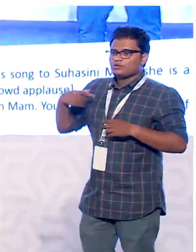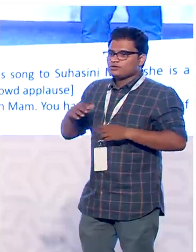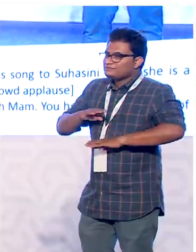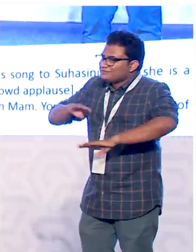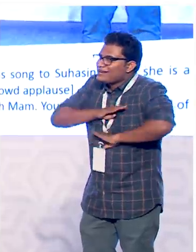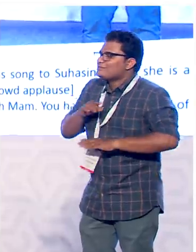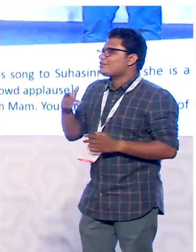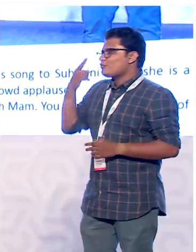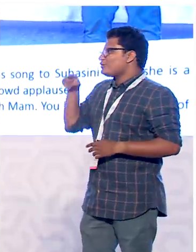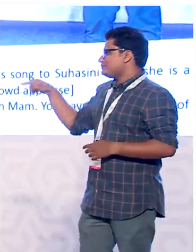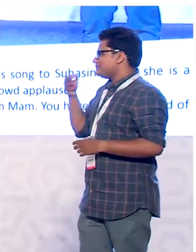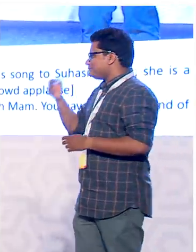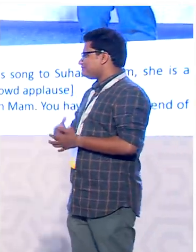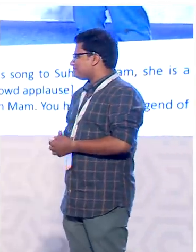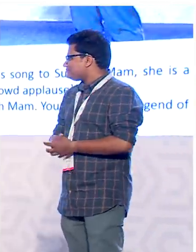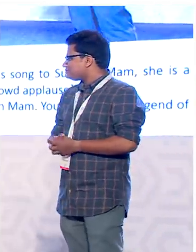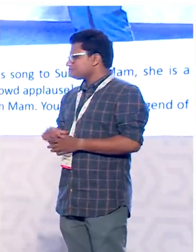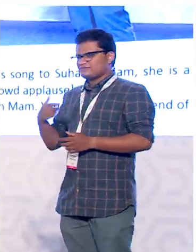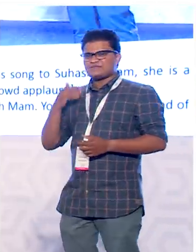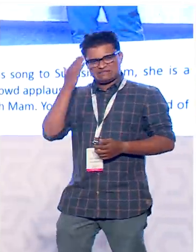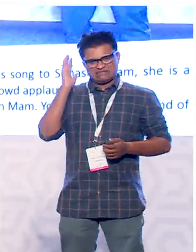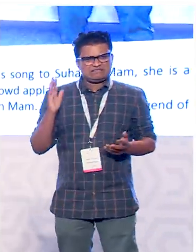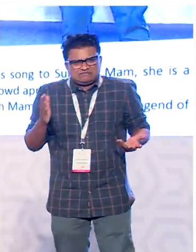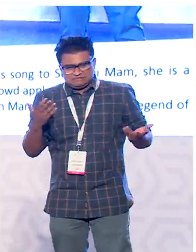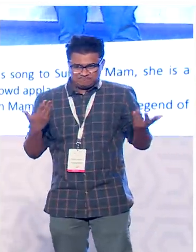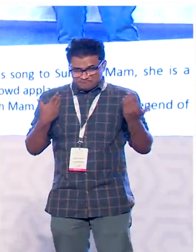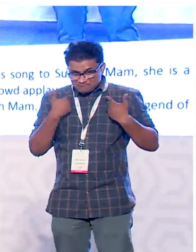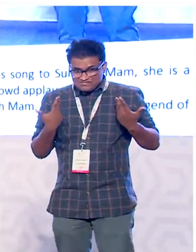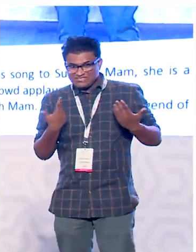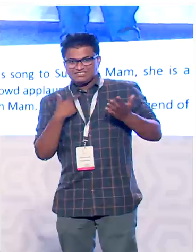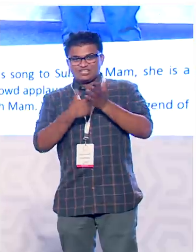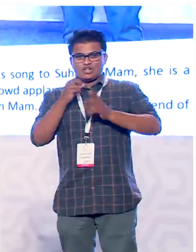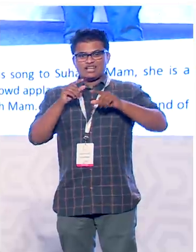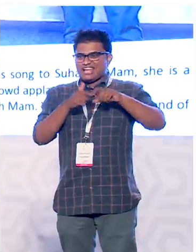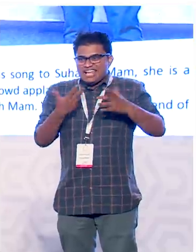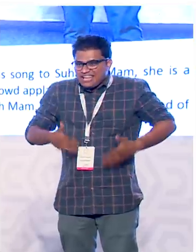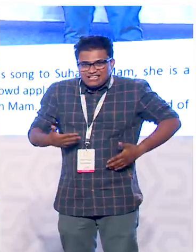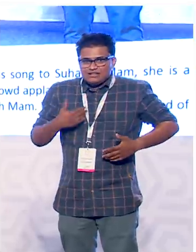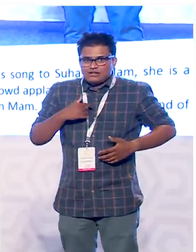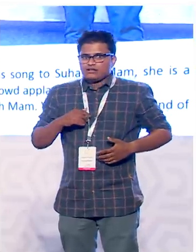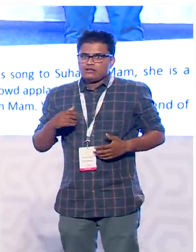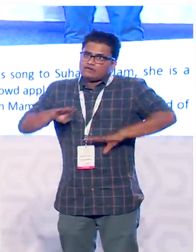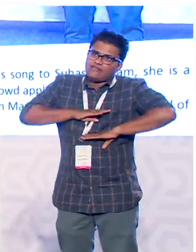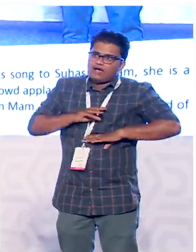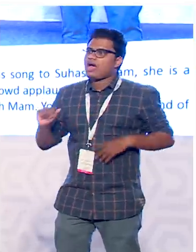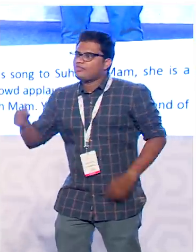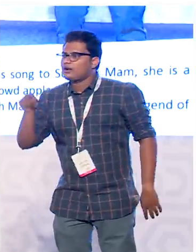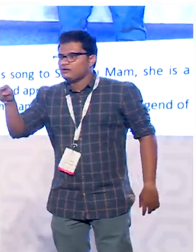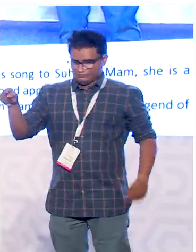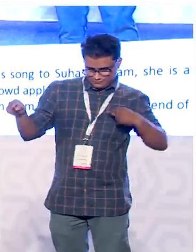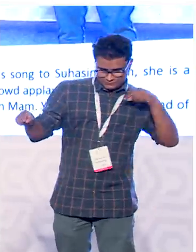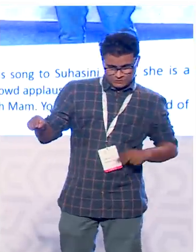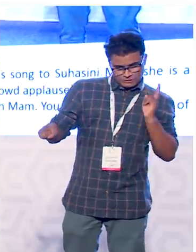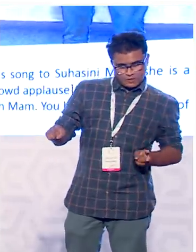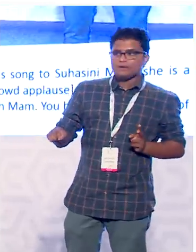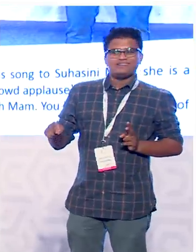for you? I don't know if any role is going to satisfy you, you're not going to be looking for another role, isn't it? So